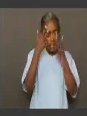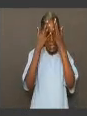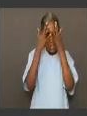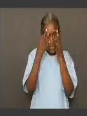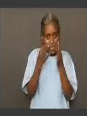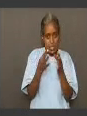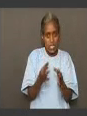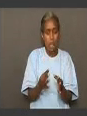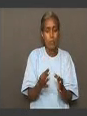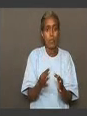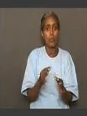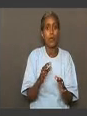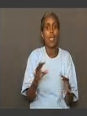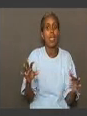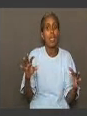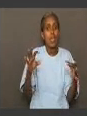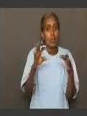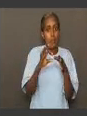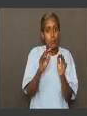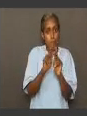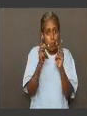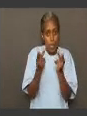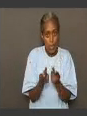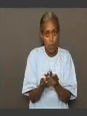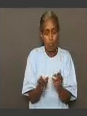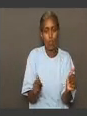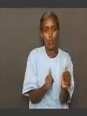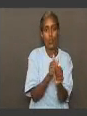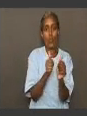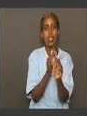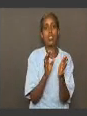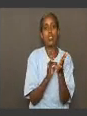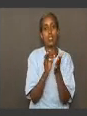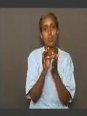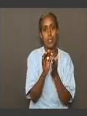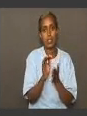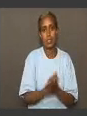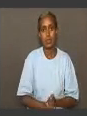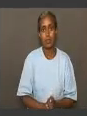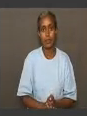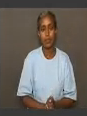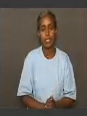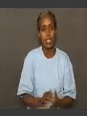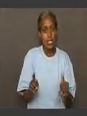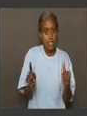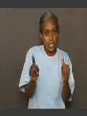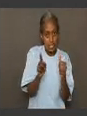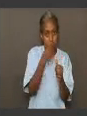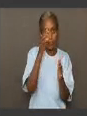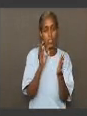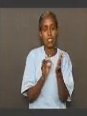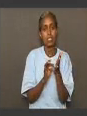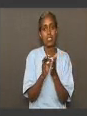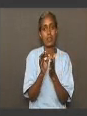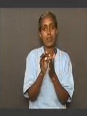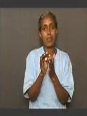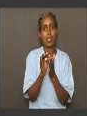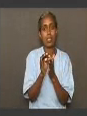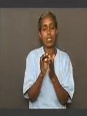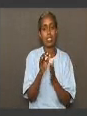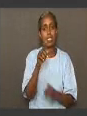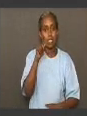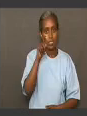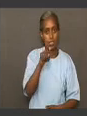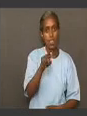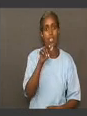determined by a pair of ordered numbers. the first number is the